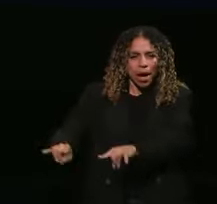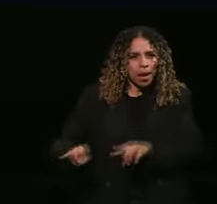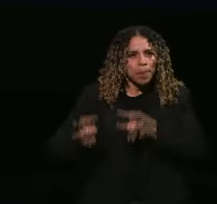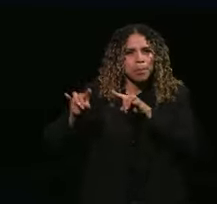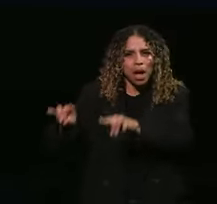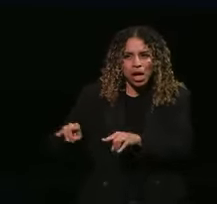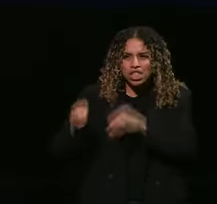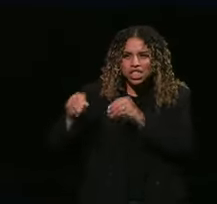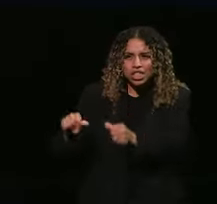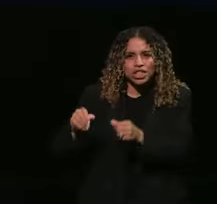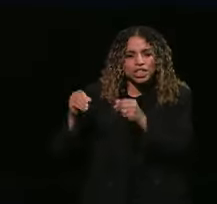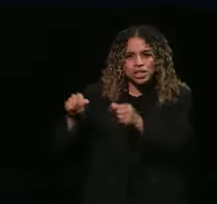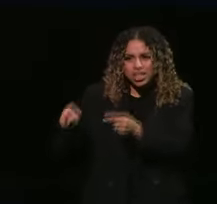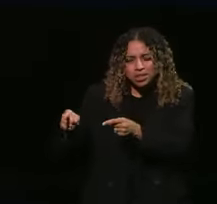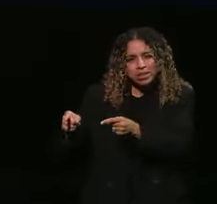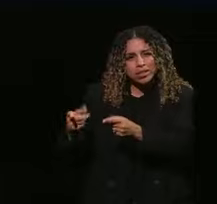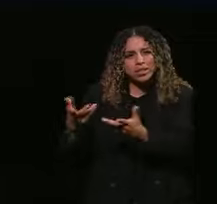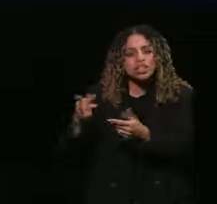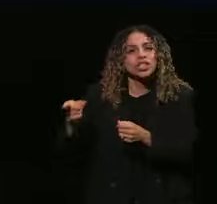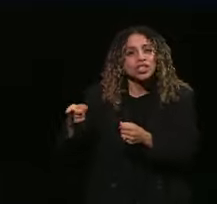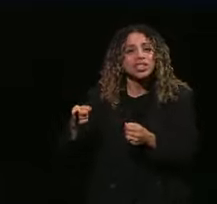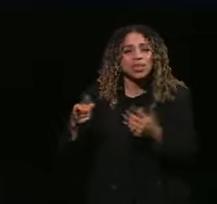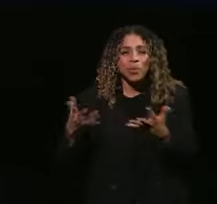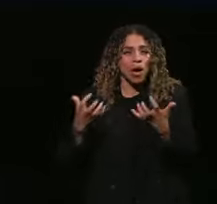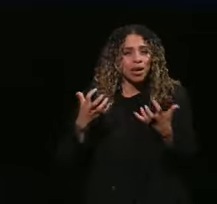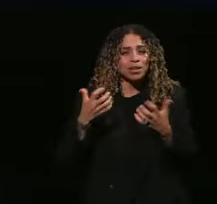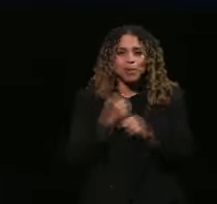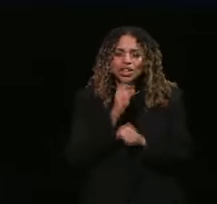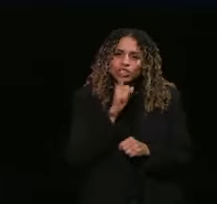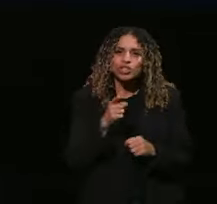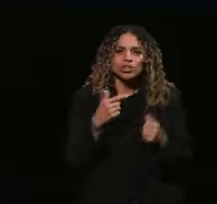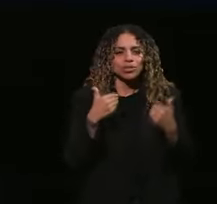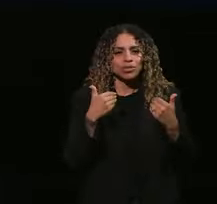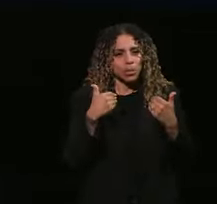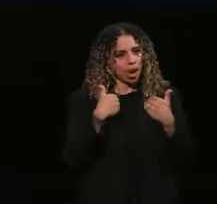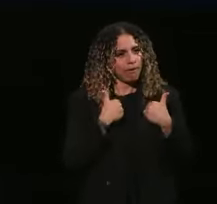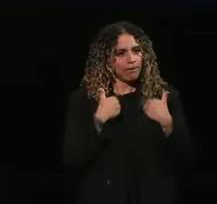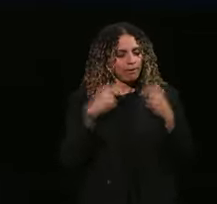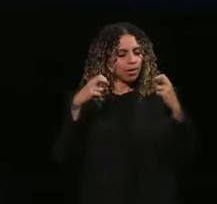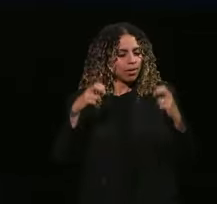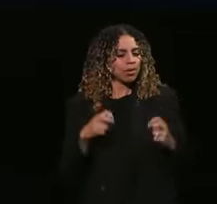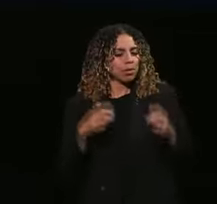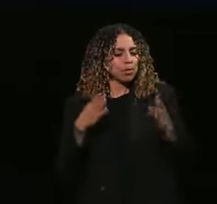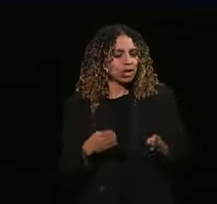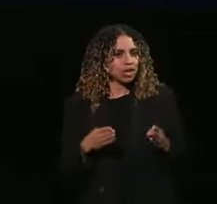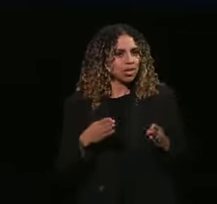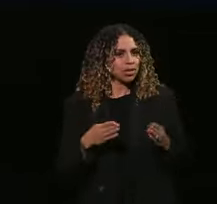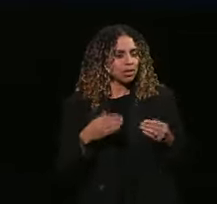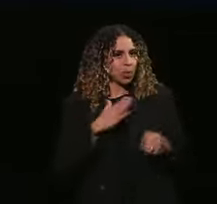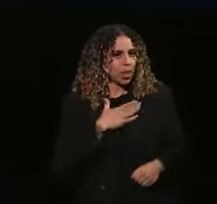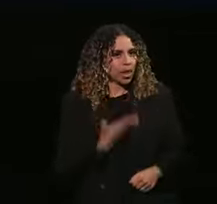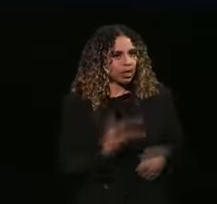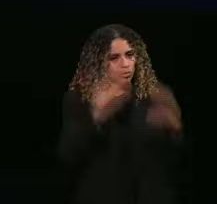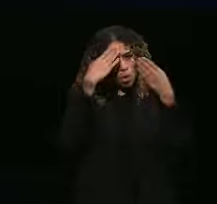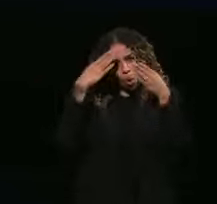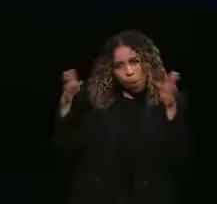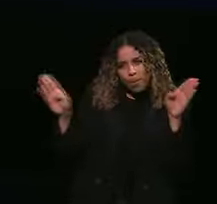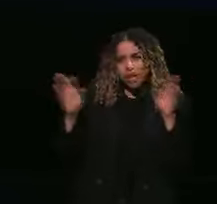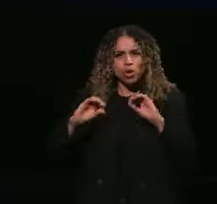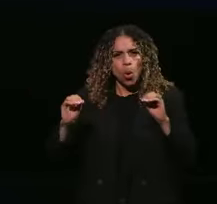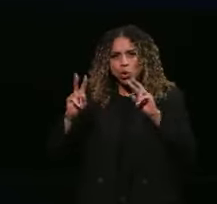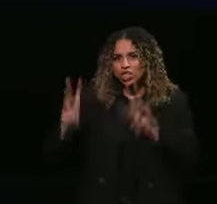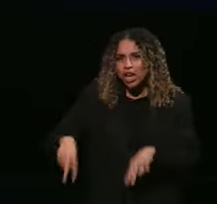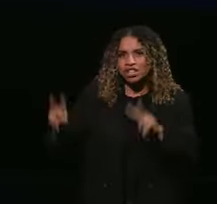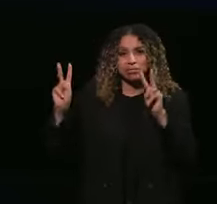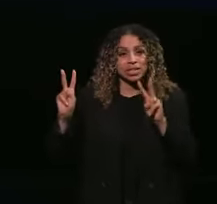And she wanted to have someone who can listen without prejudgment, because in this kind of case,